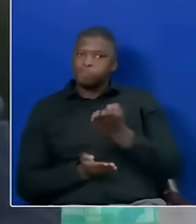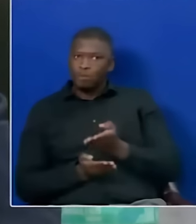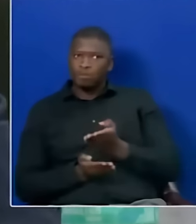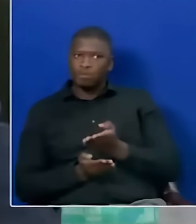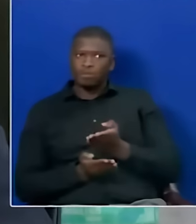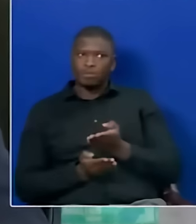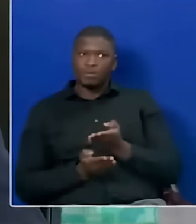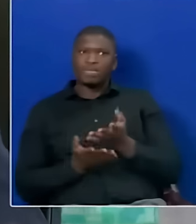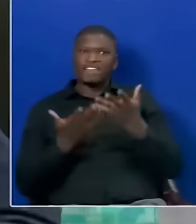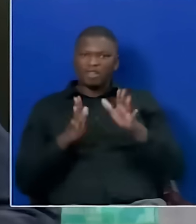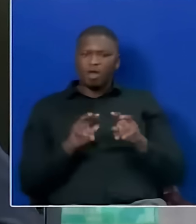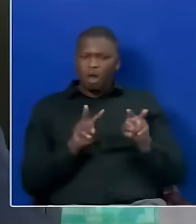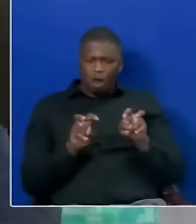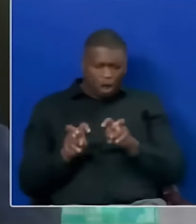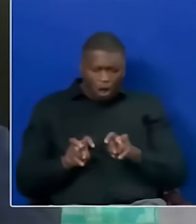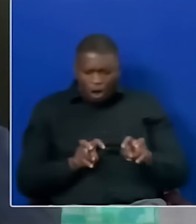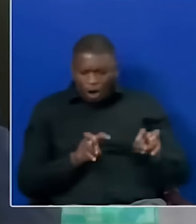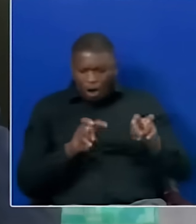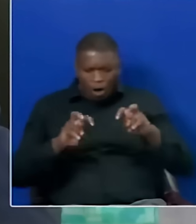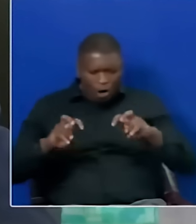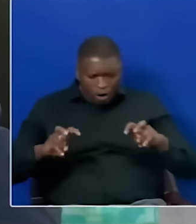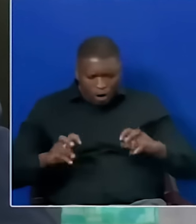investigation, we end up